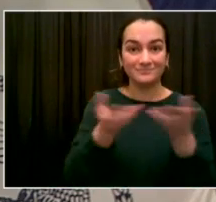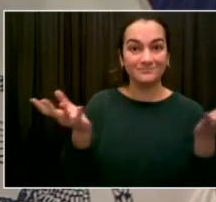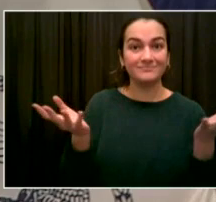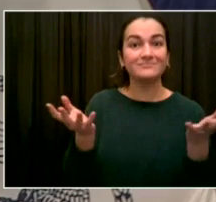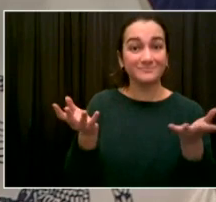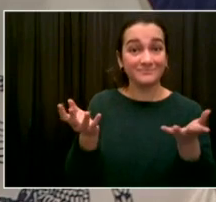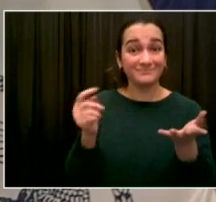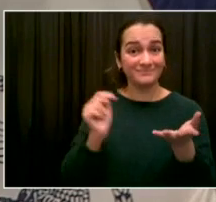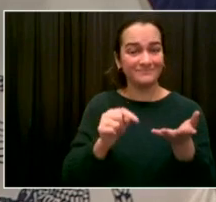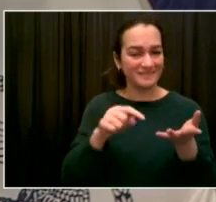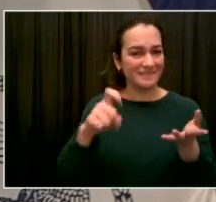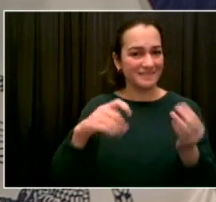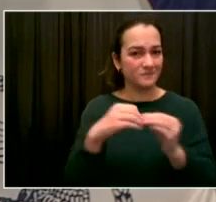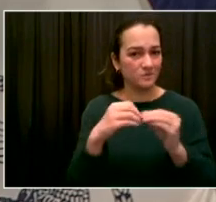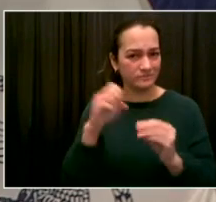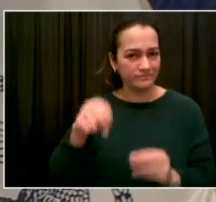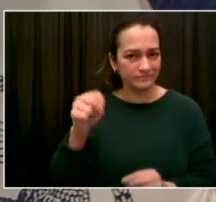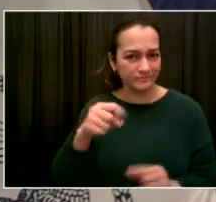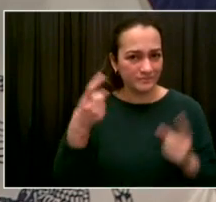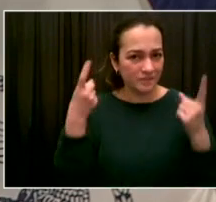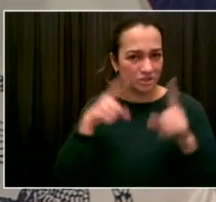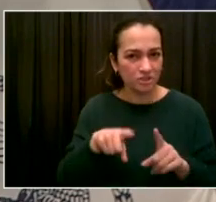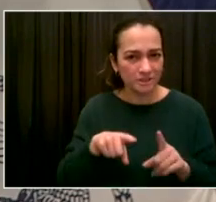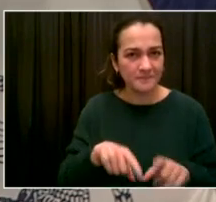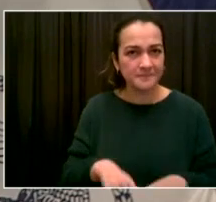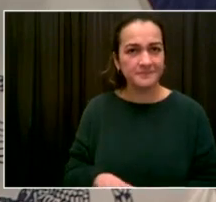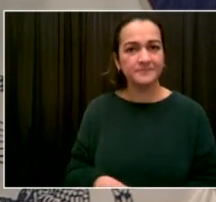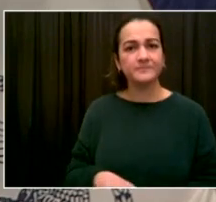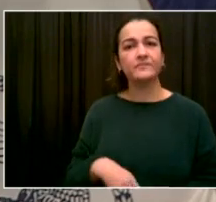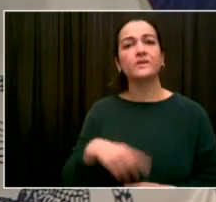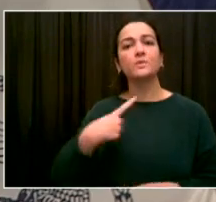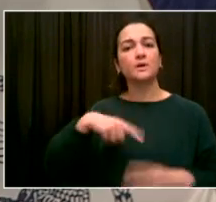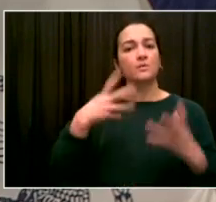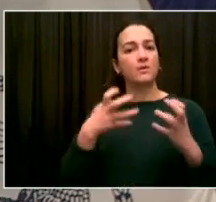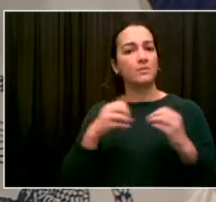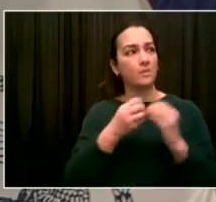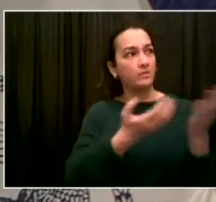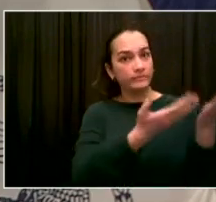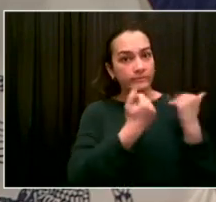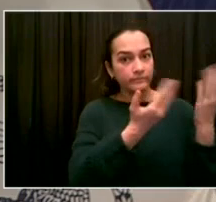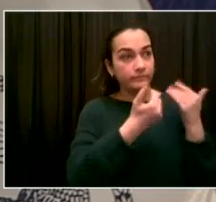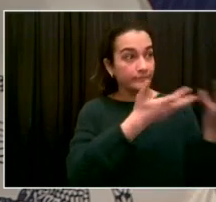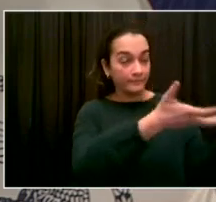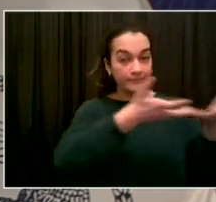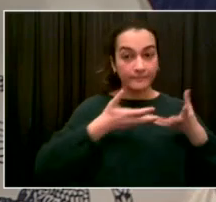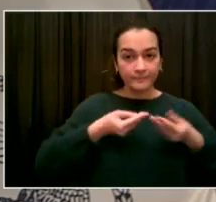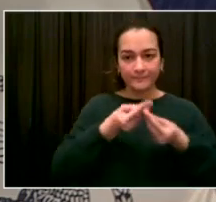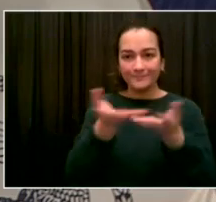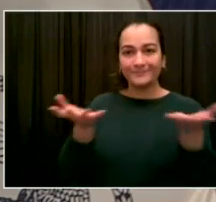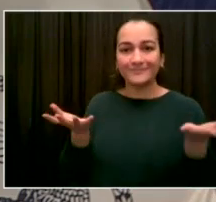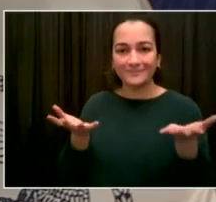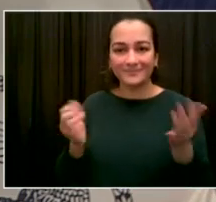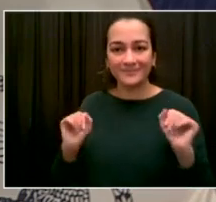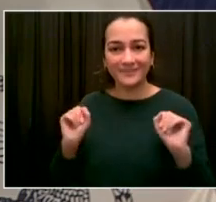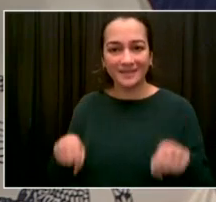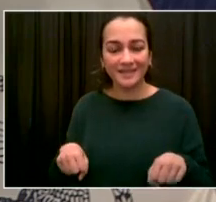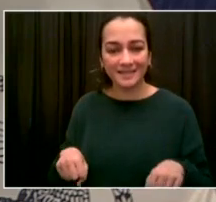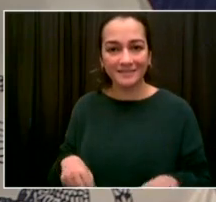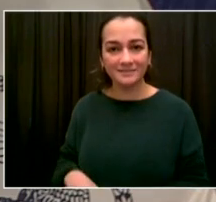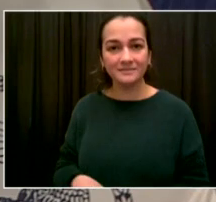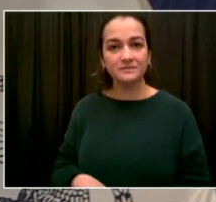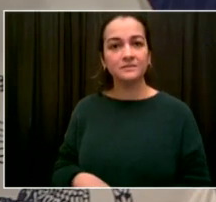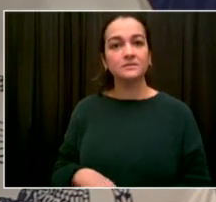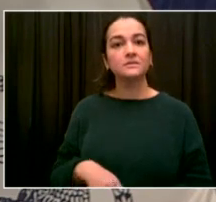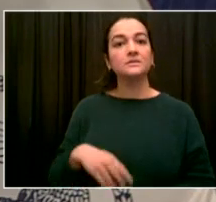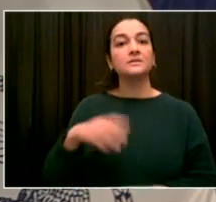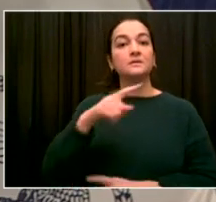course, we're waiting on a big resupply. This is what we need to make everything work better, both from the private market and from the federal government. We want to